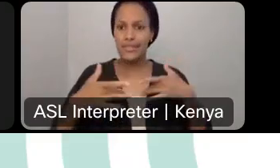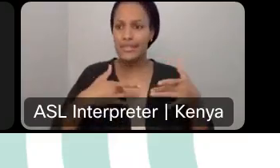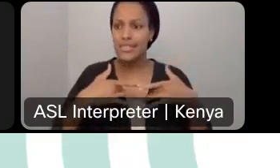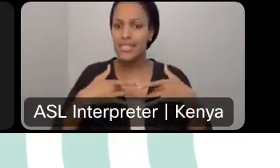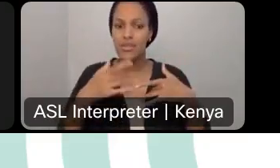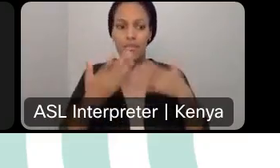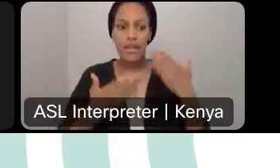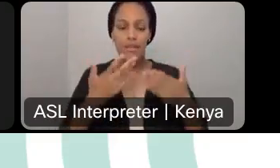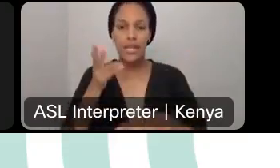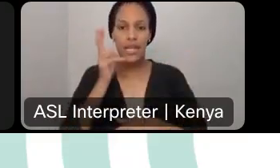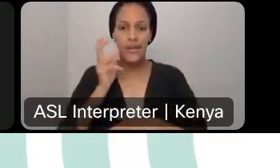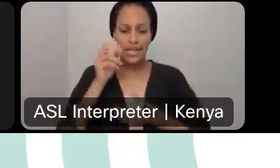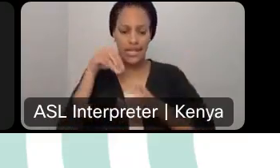speech.